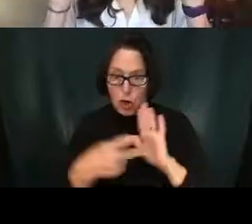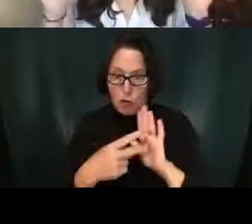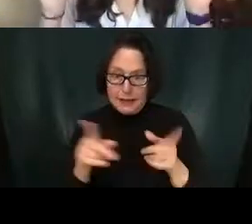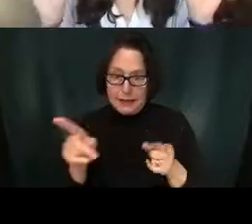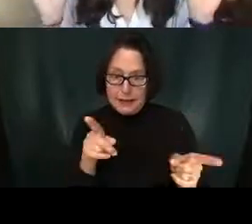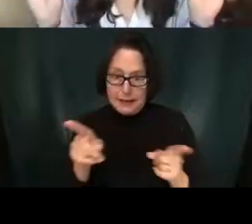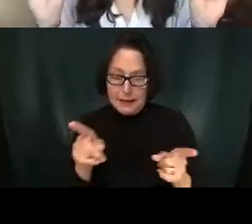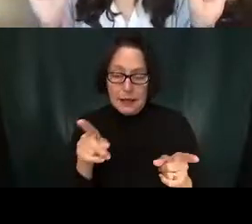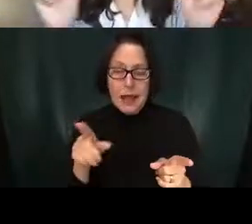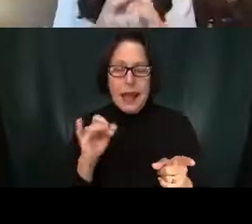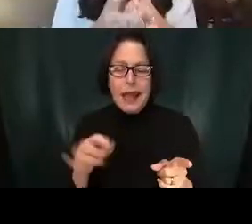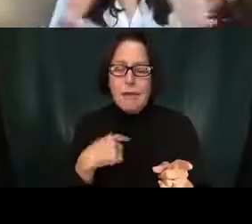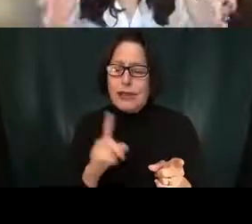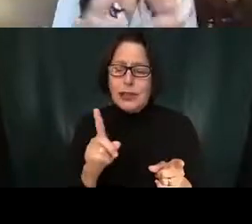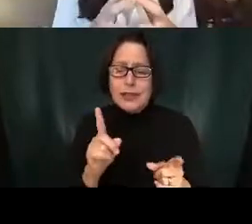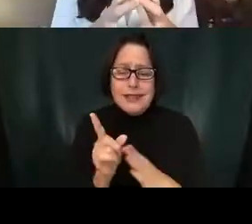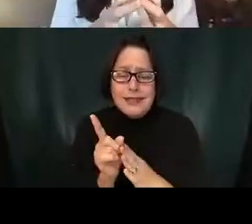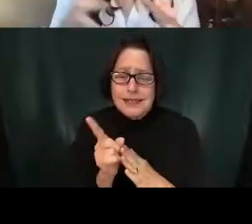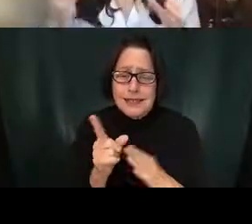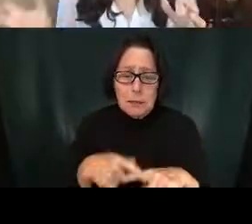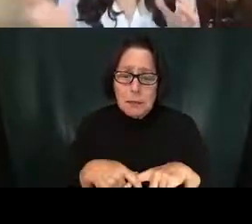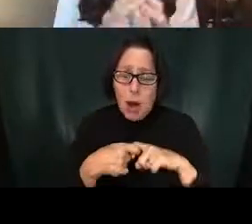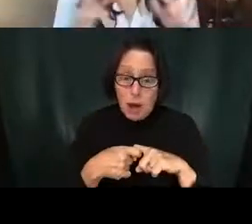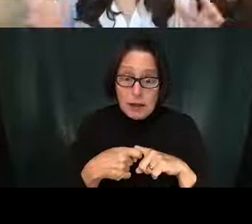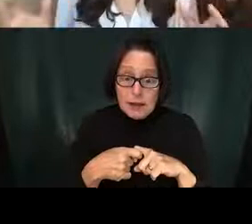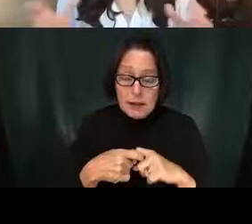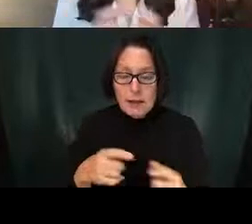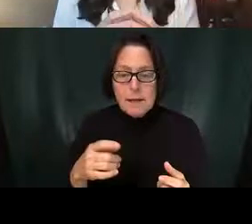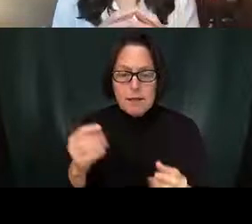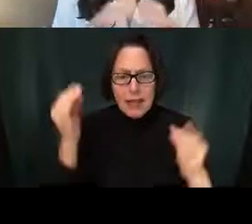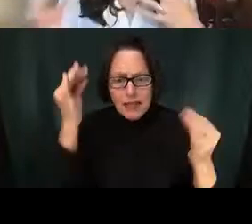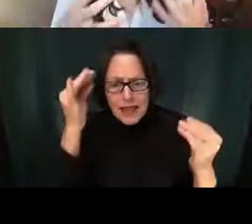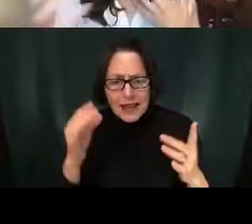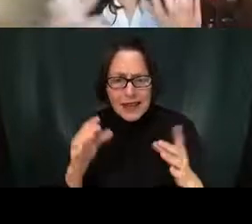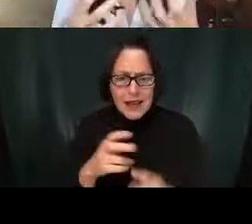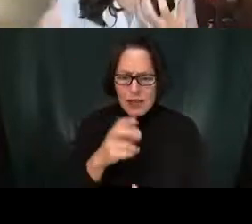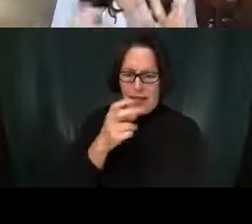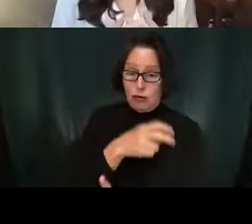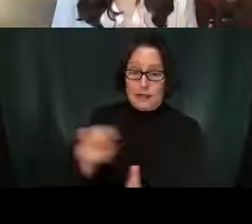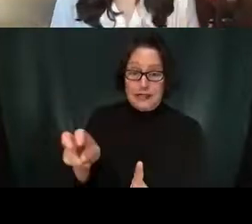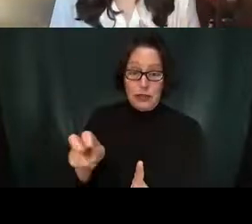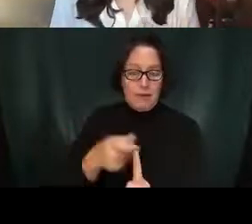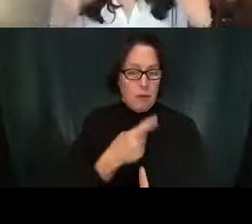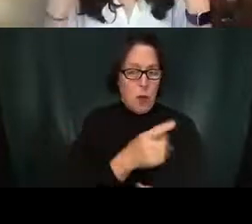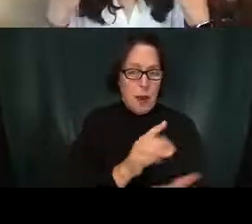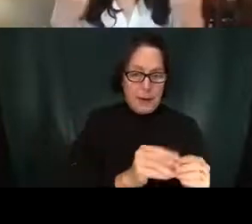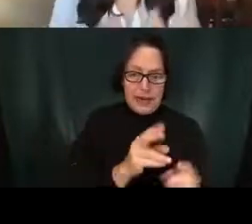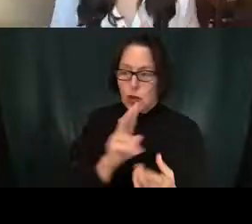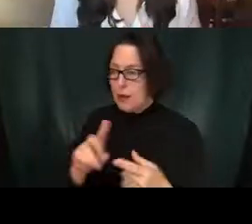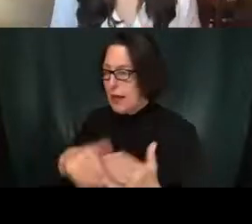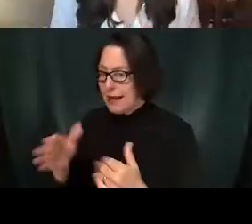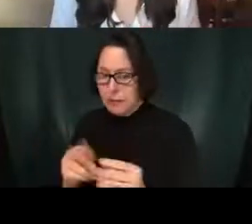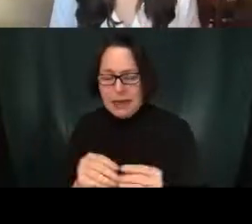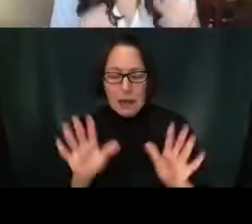take even a micro pause between transitioning between meetings or engagements and identify what is